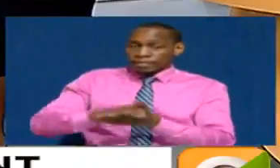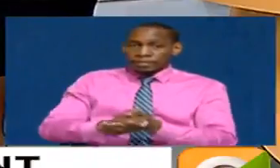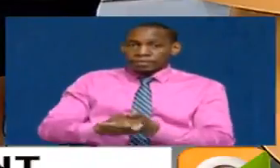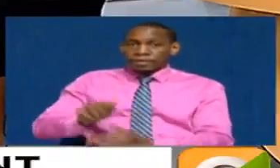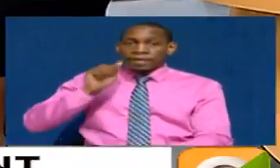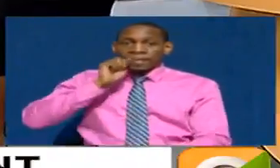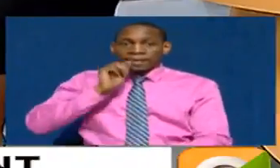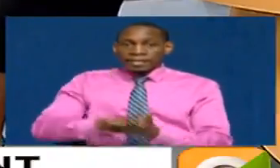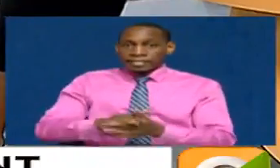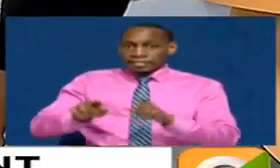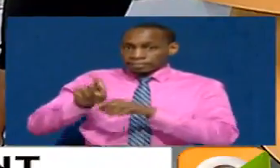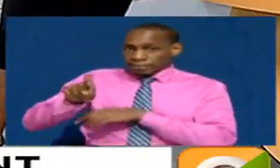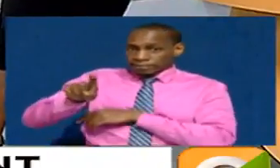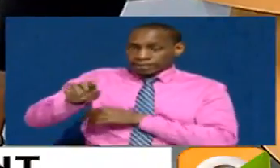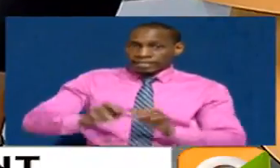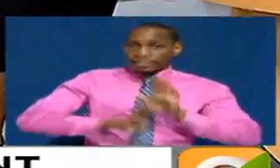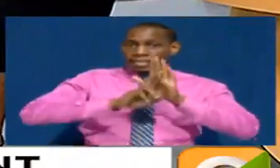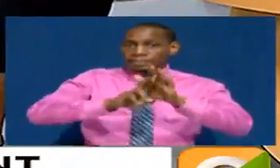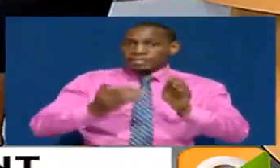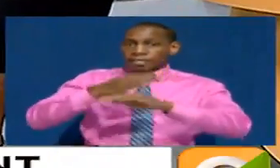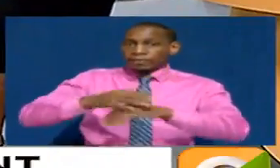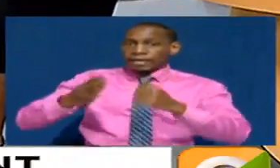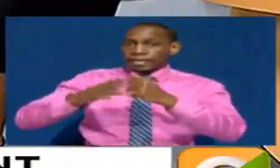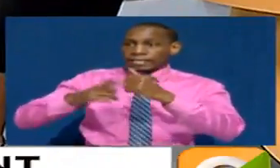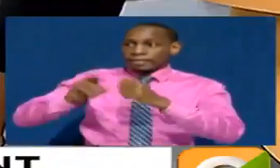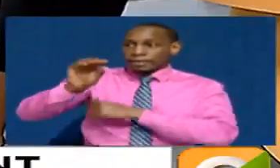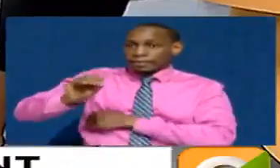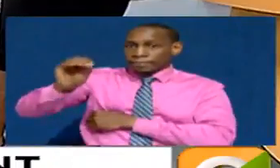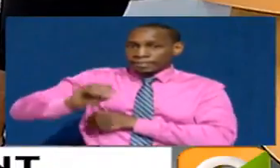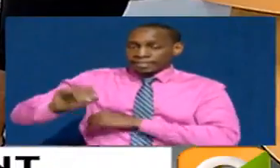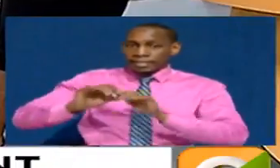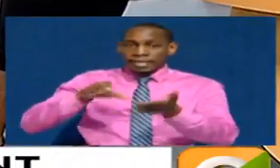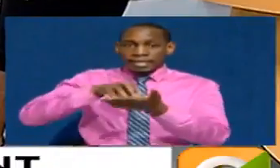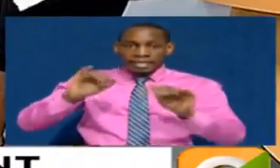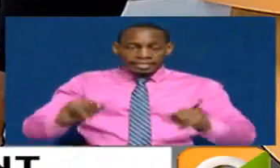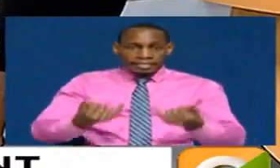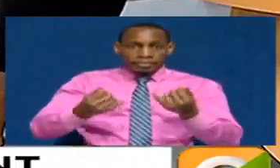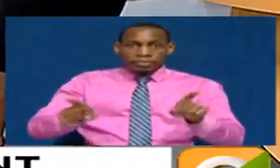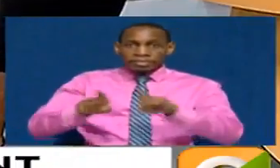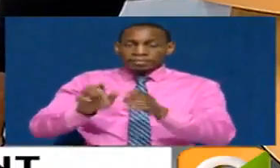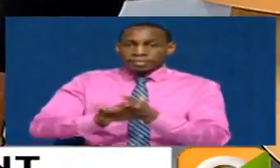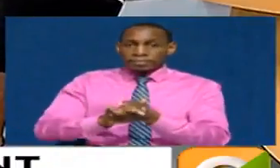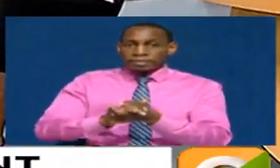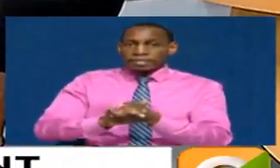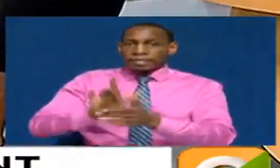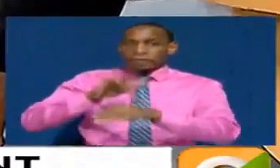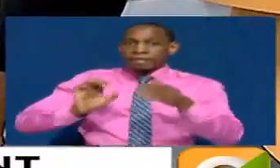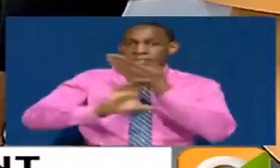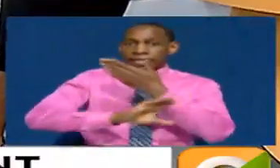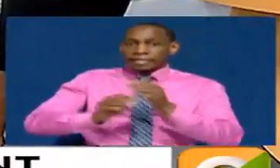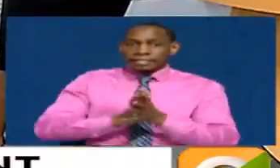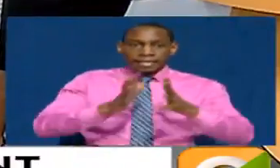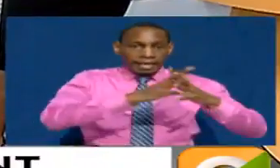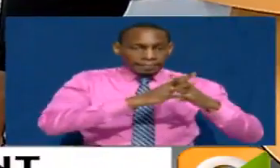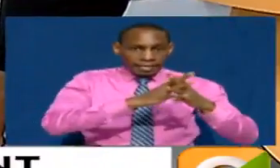United Kingdom, the Delta variant now accounting for more than 97% of the new cases, and it is also the dominant strain in countries such as the